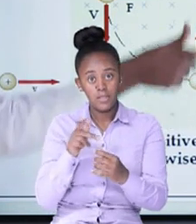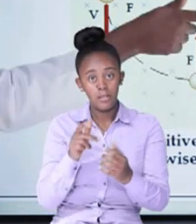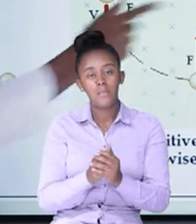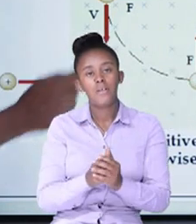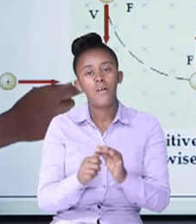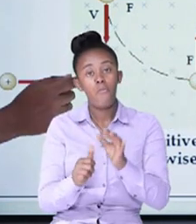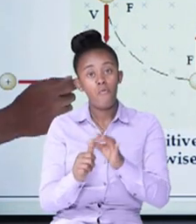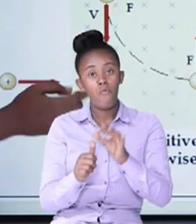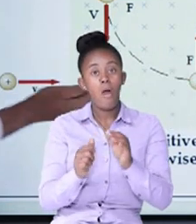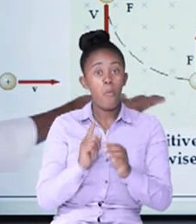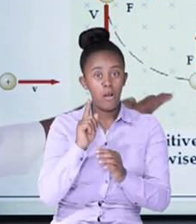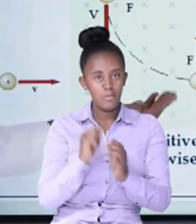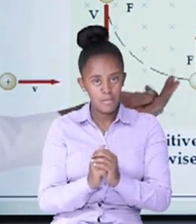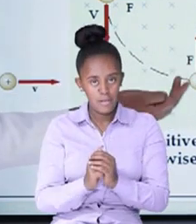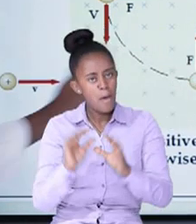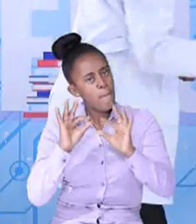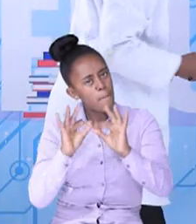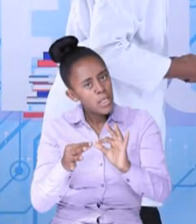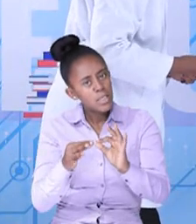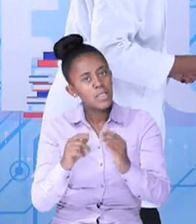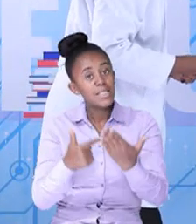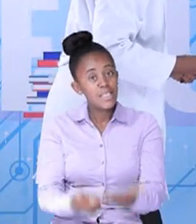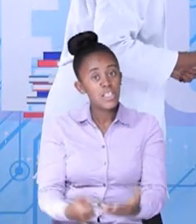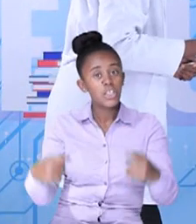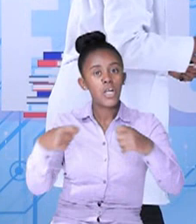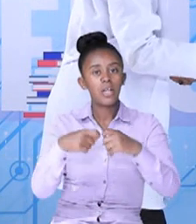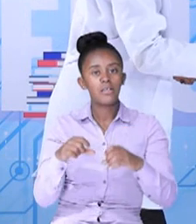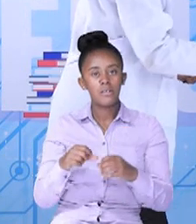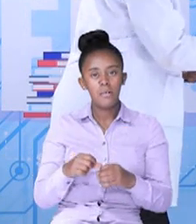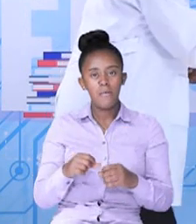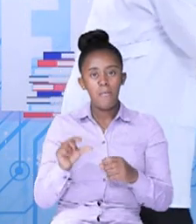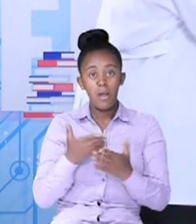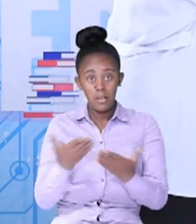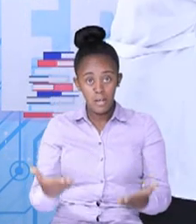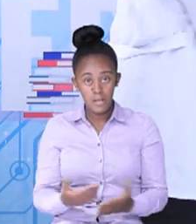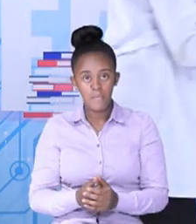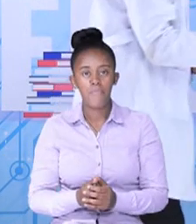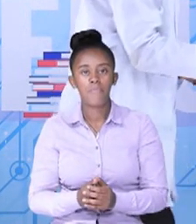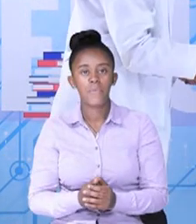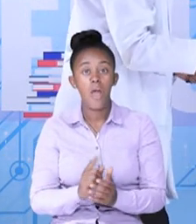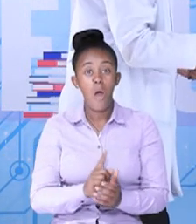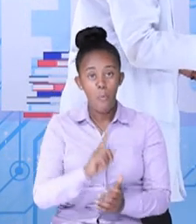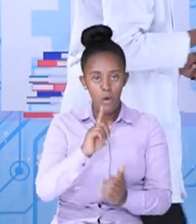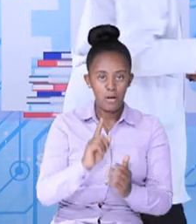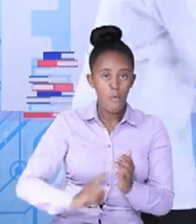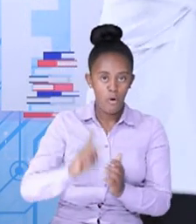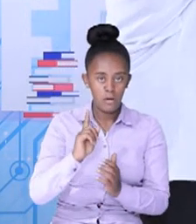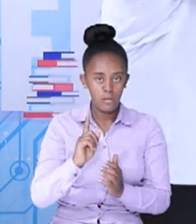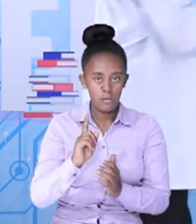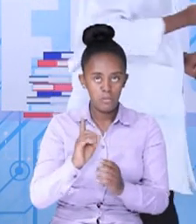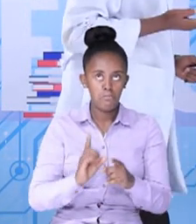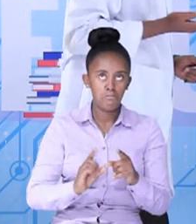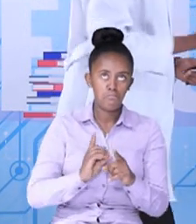and the force is upward. Meaning, this charged particle is tending to move upward, gradually upward. Not